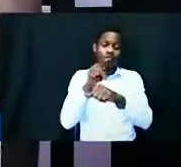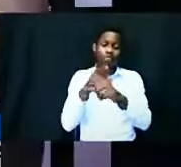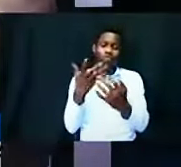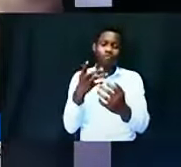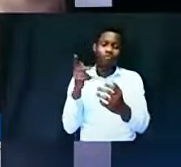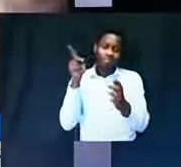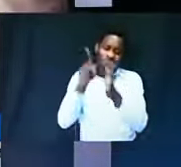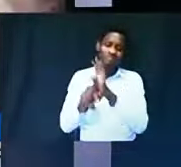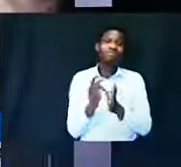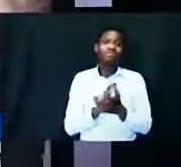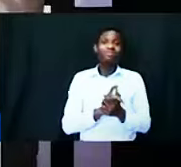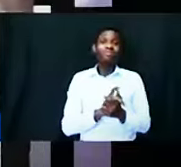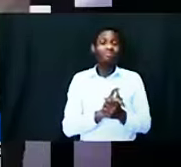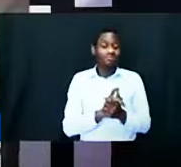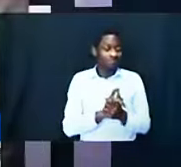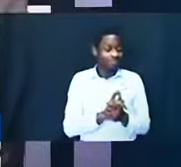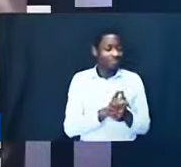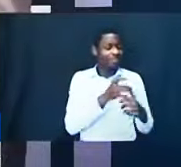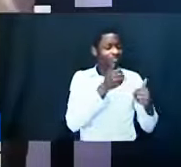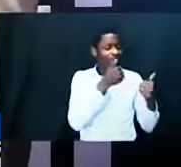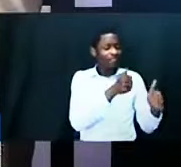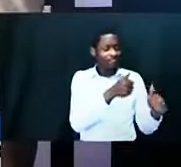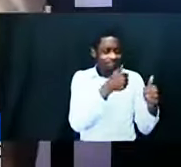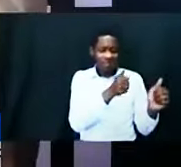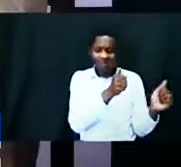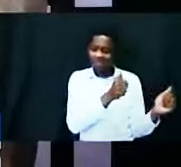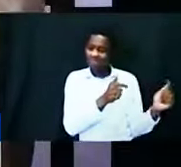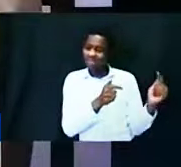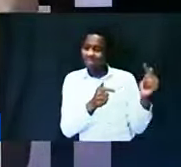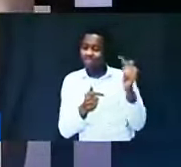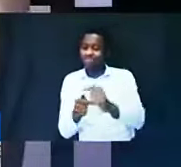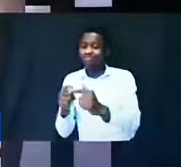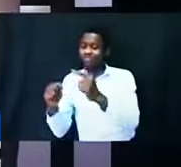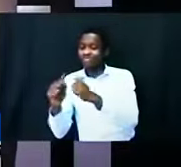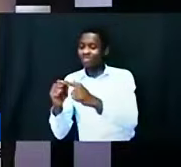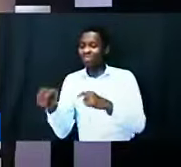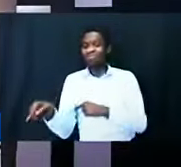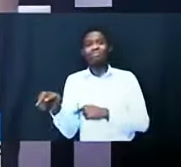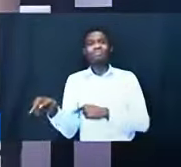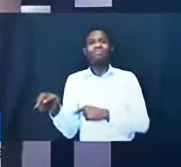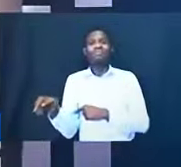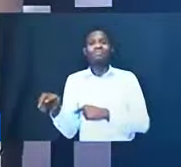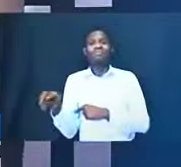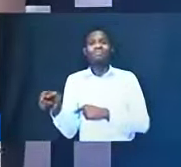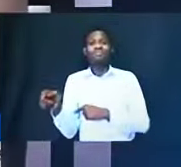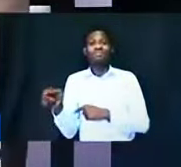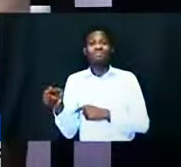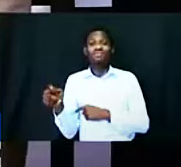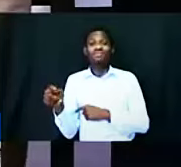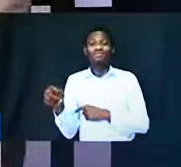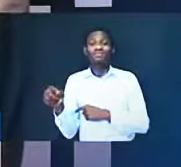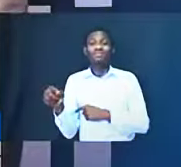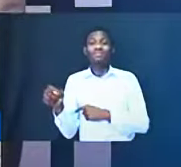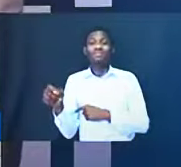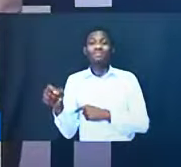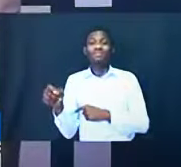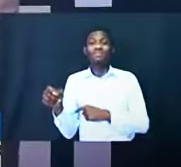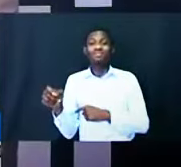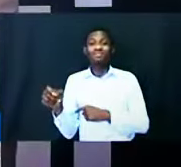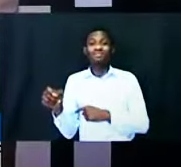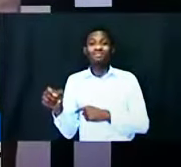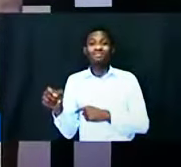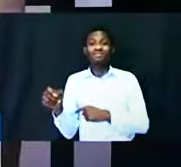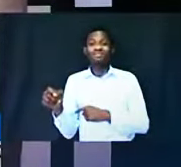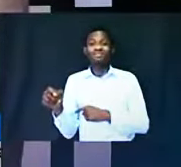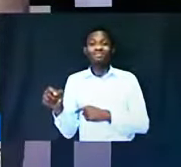They followed the interview. If you want to enjoy Bible, the Bible, when you hear any